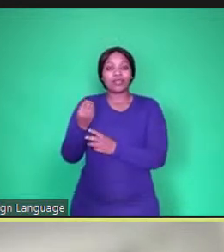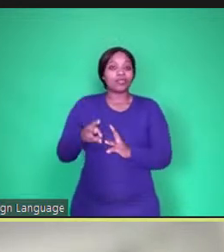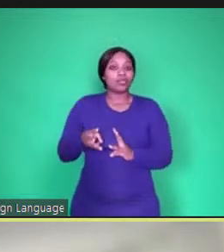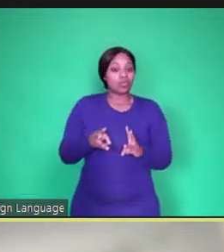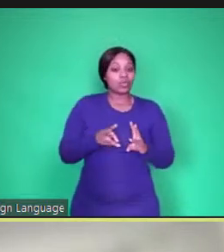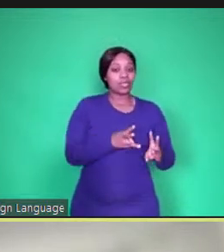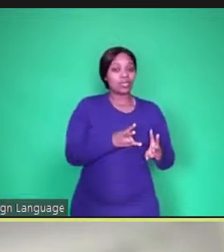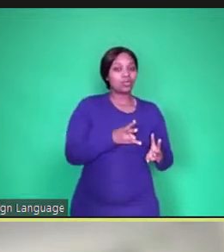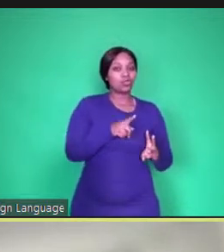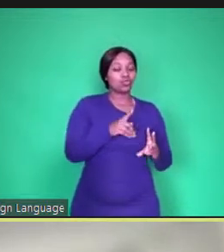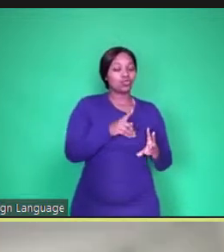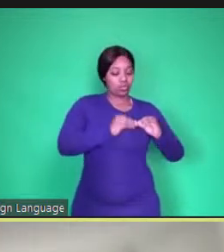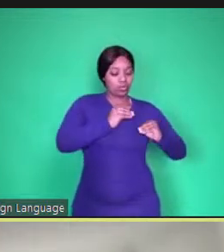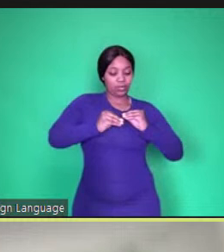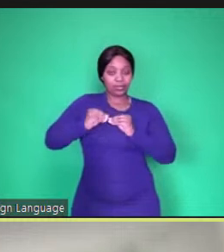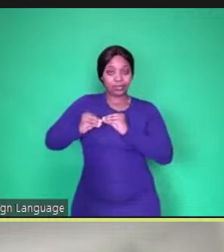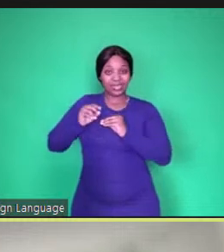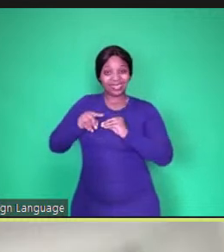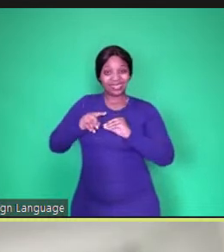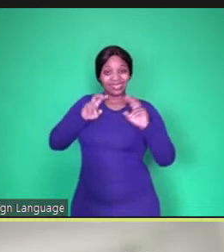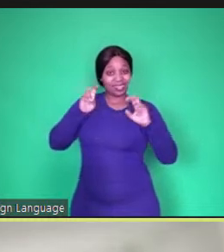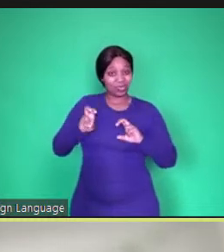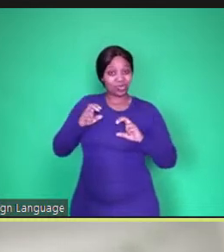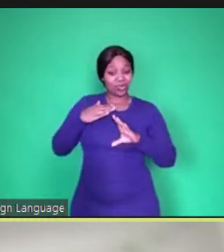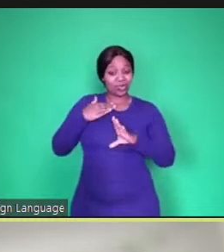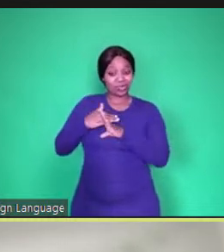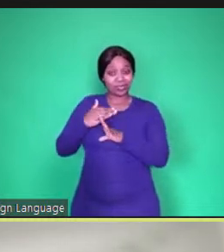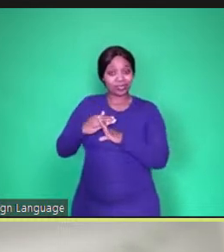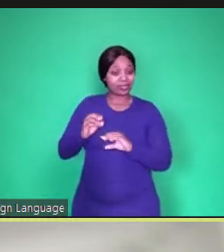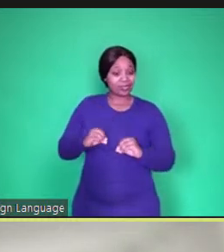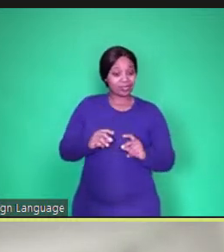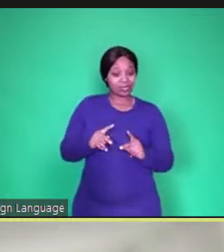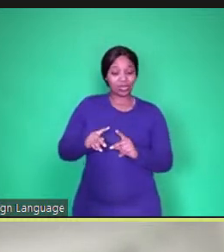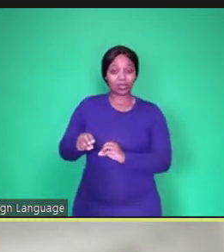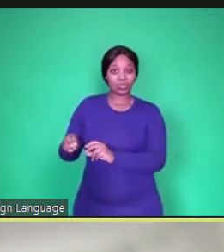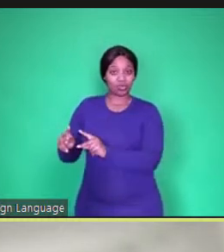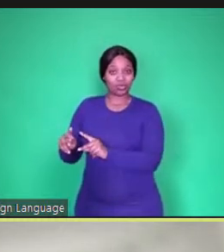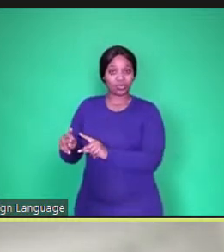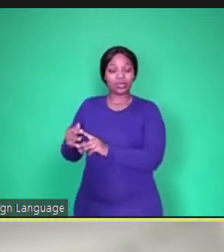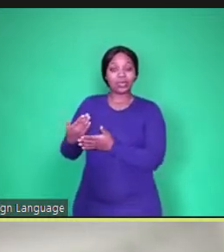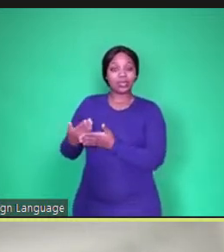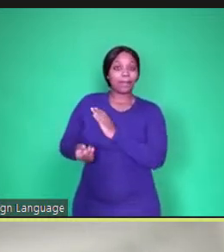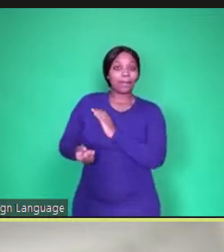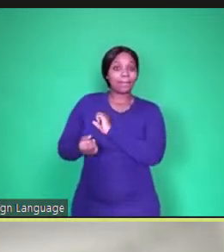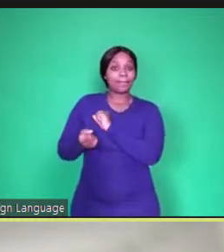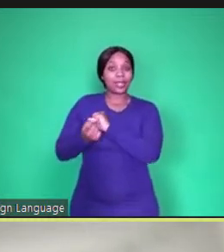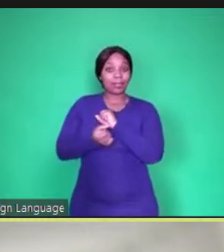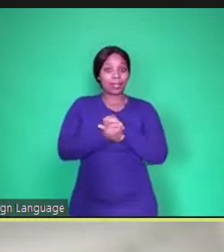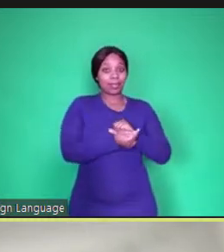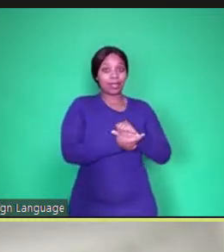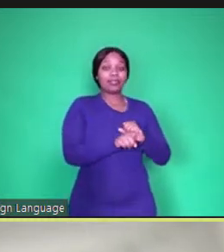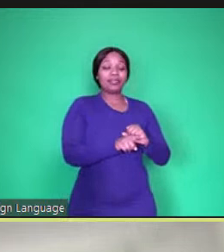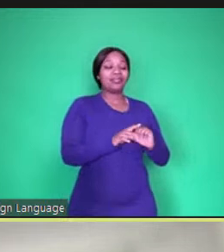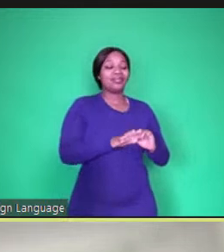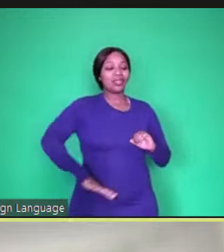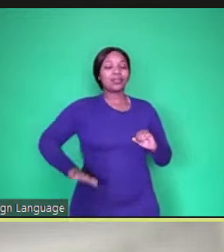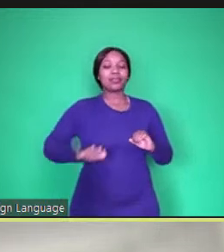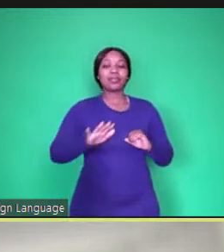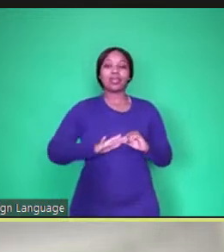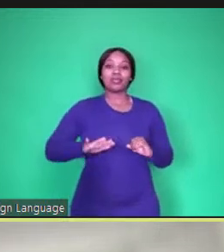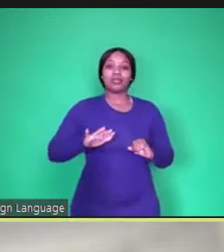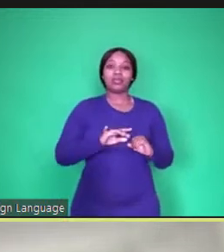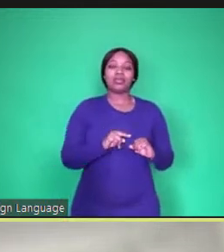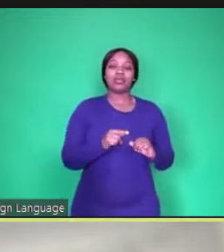rectifying this mismatch between jobs and opportunities between rural and urban areas is migration, as